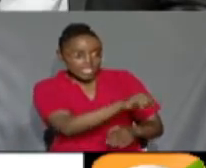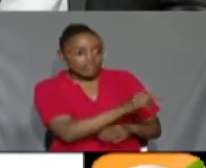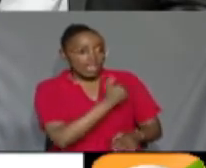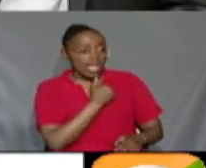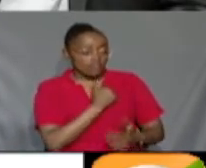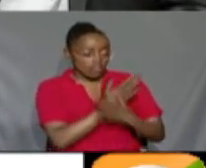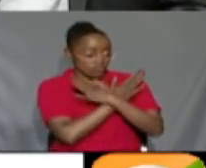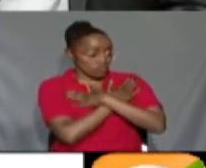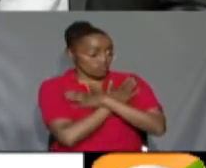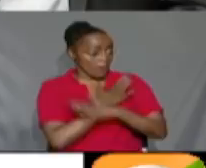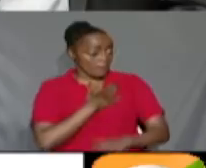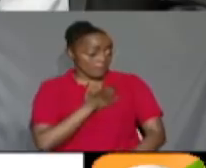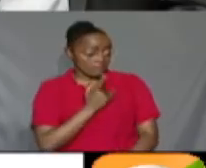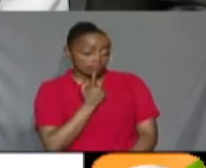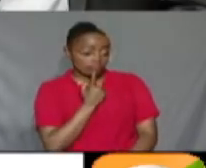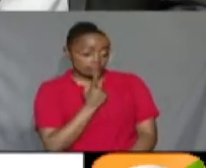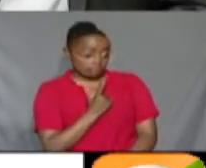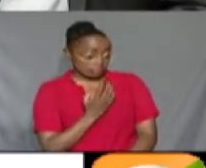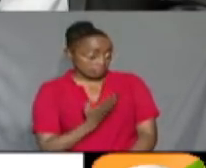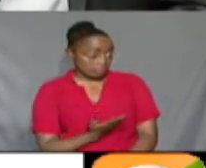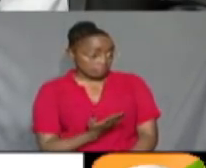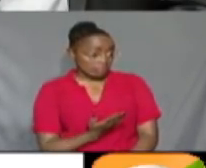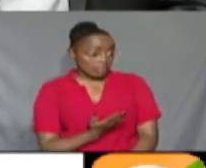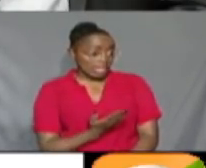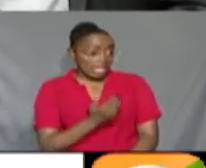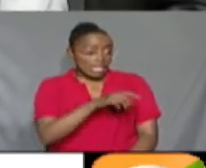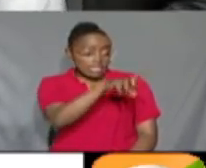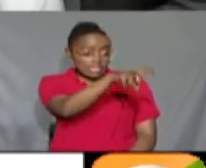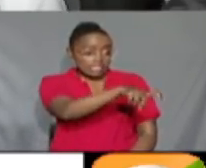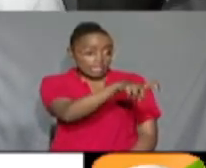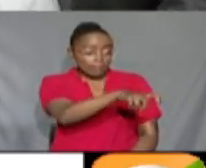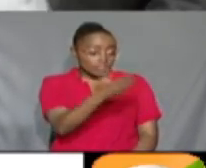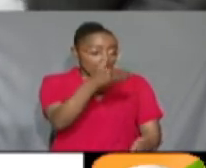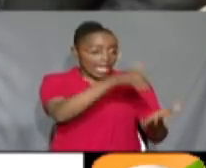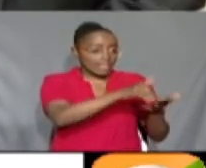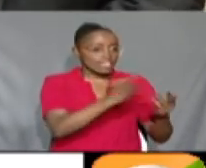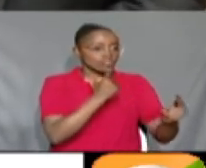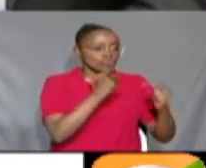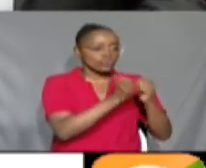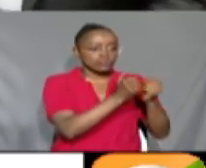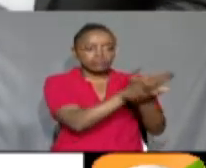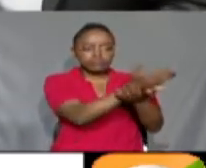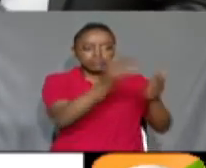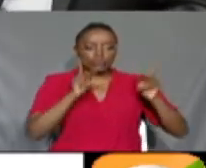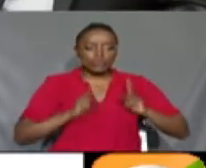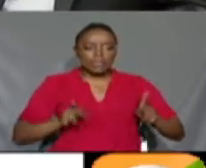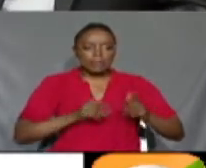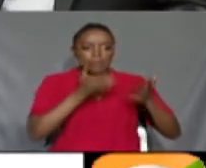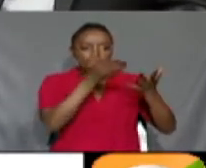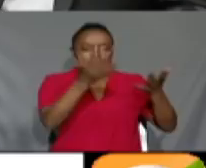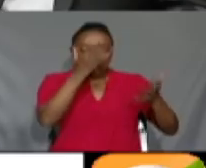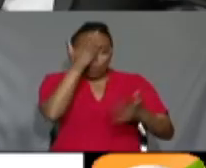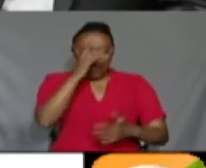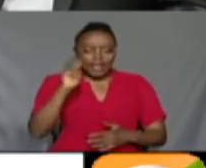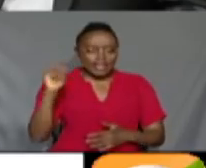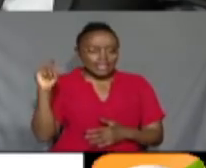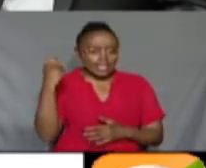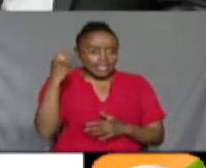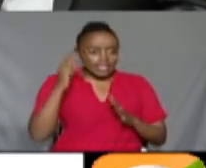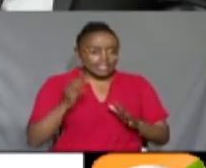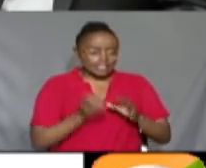my colleague here, Junet, is that they are supposed to go again and talk to the Kenyans again so that the Kenyans can